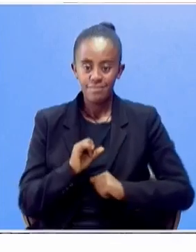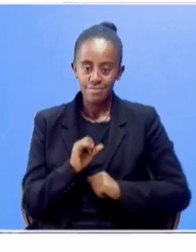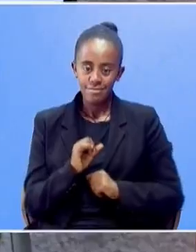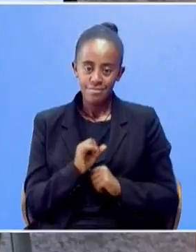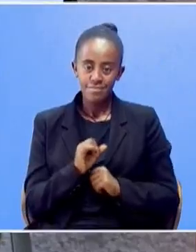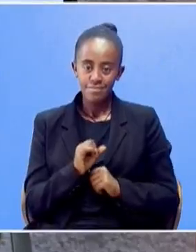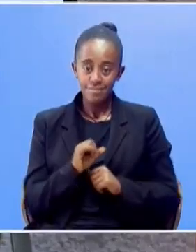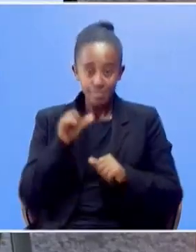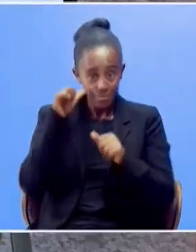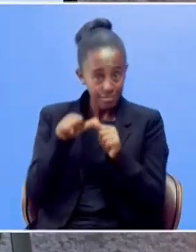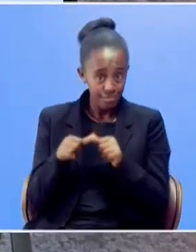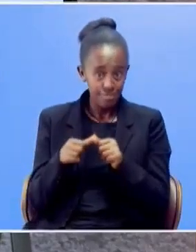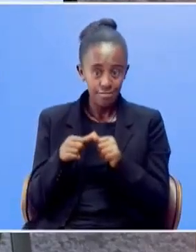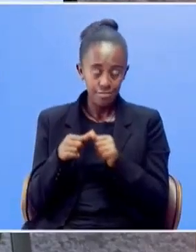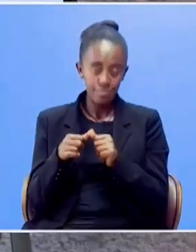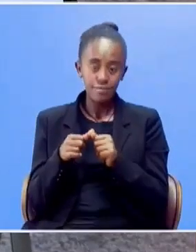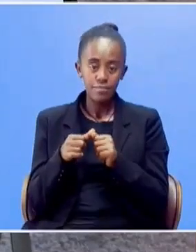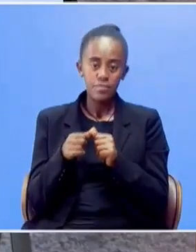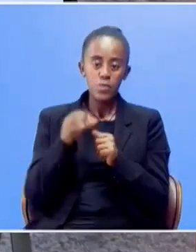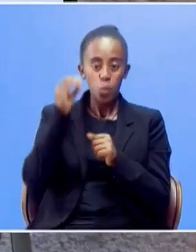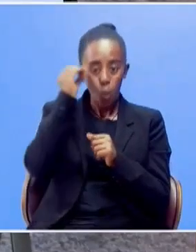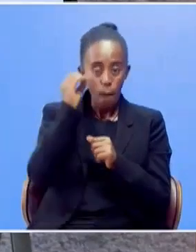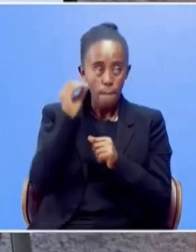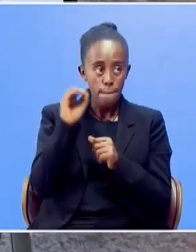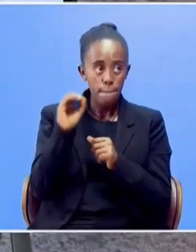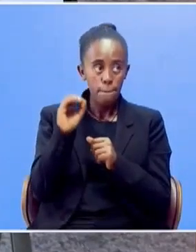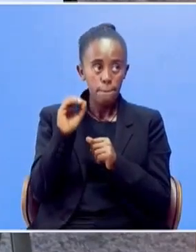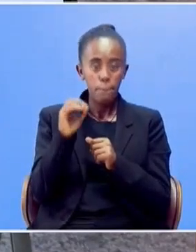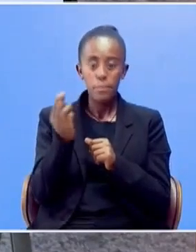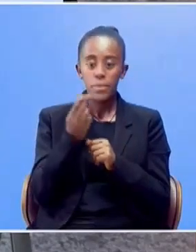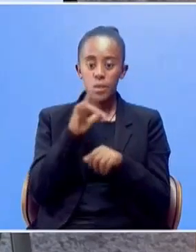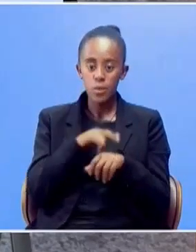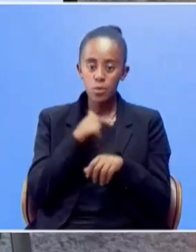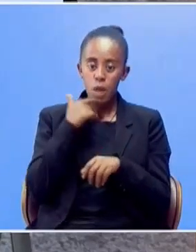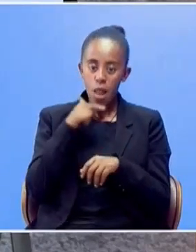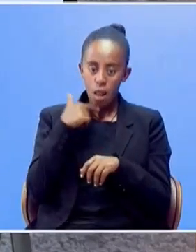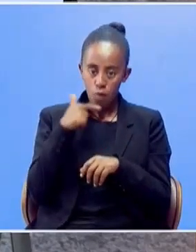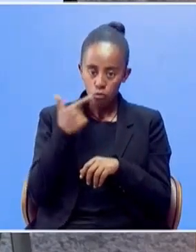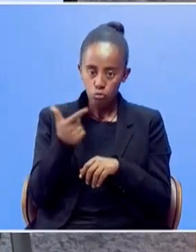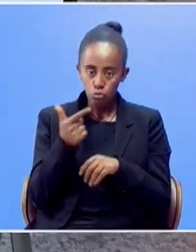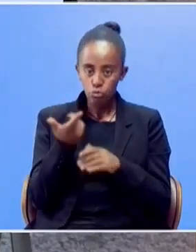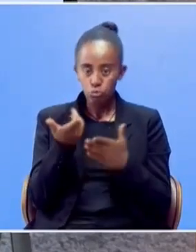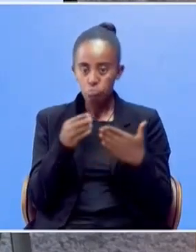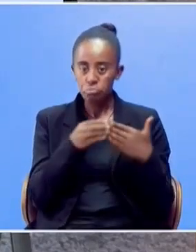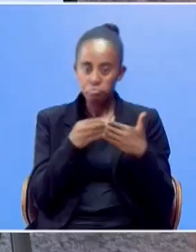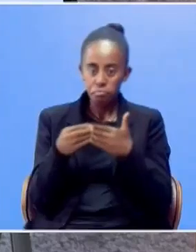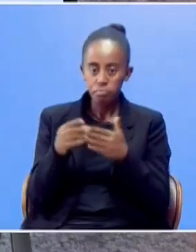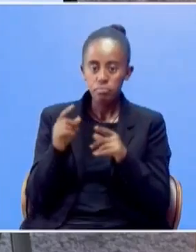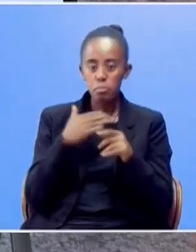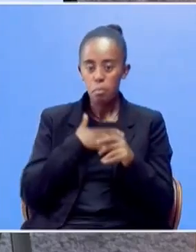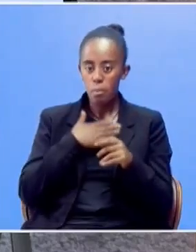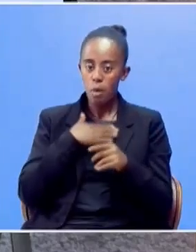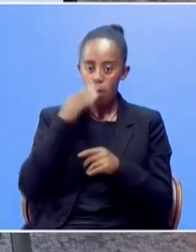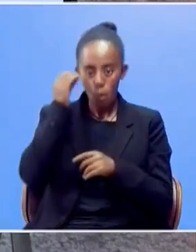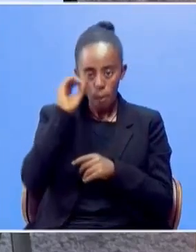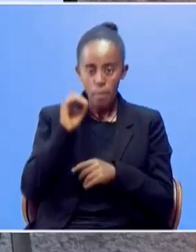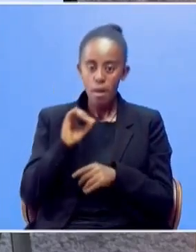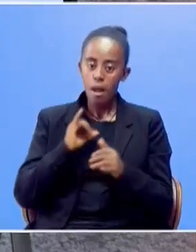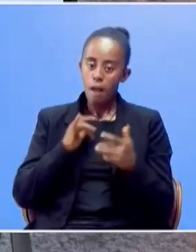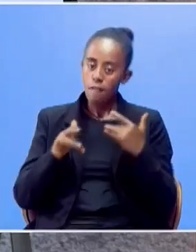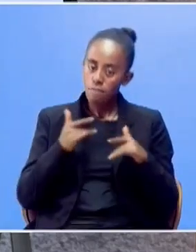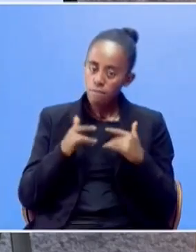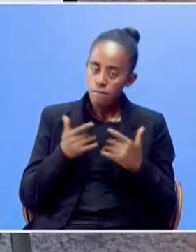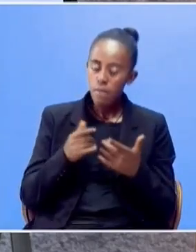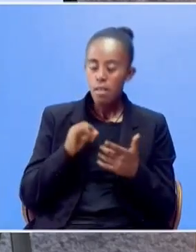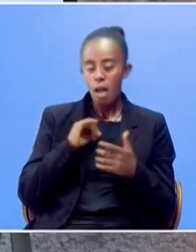So remember, when you give opinion, use the language patterns, in my opinion, I feel,